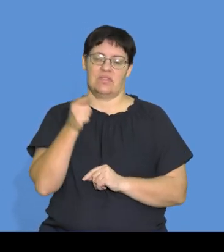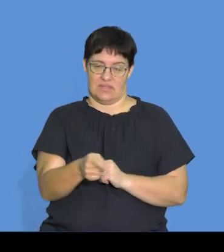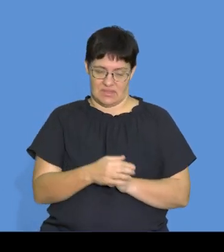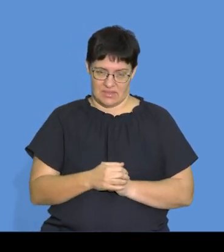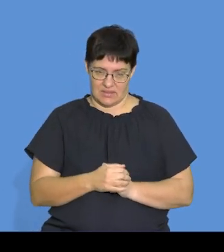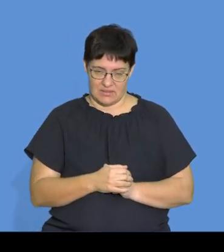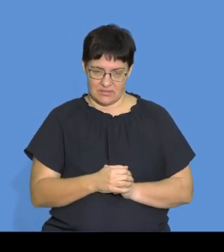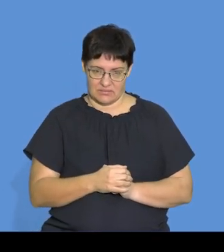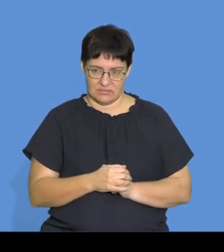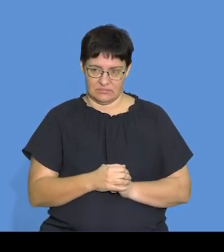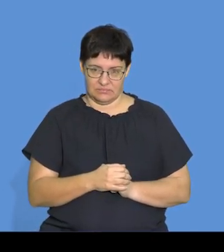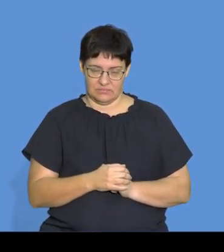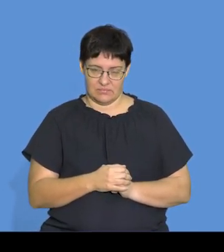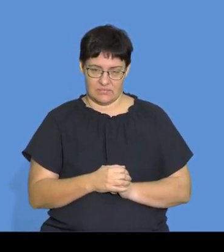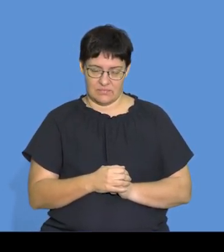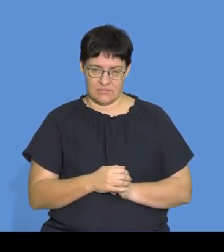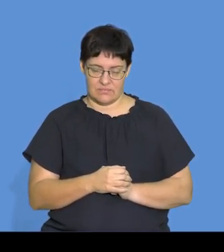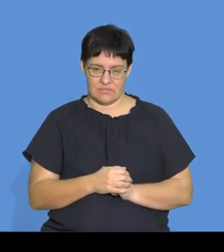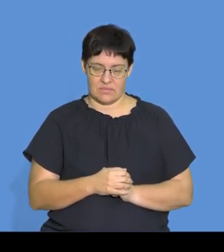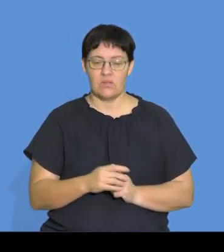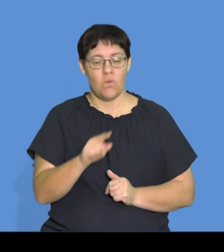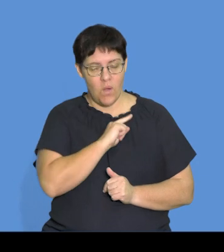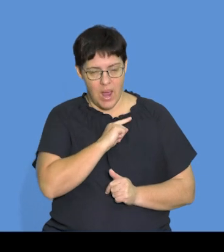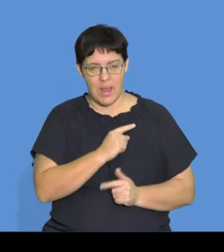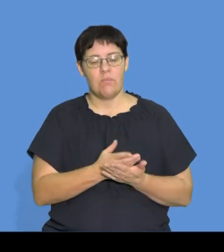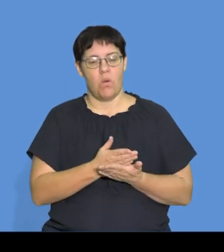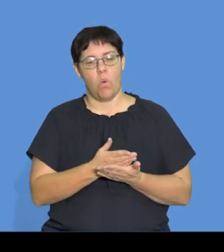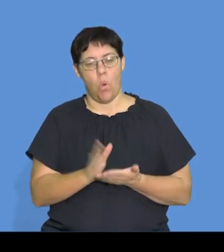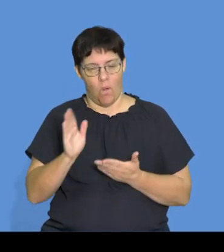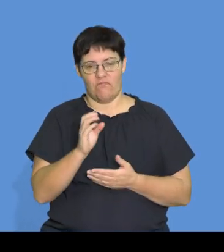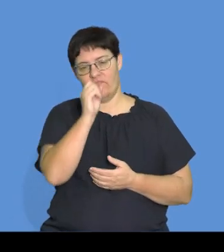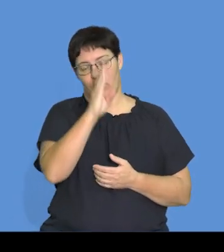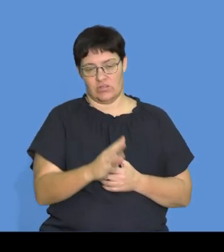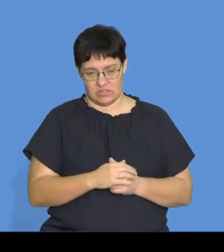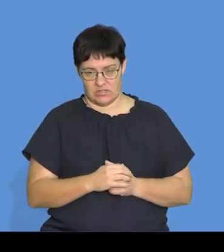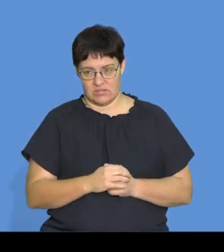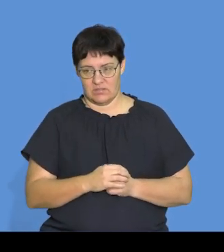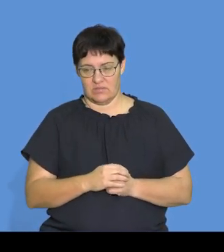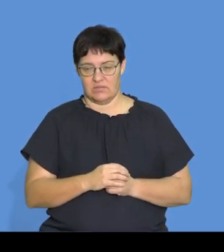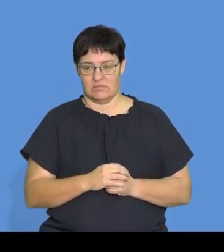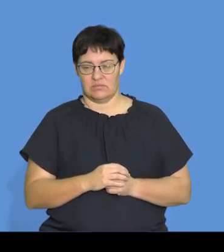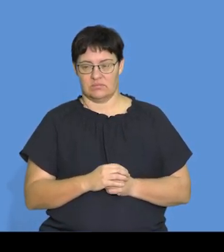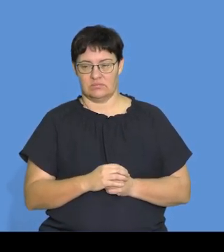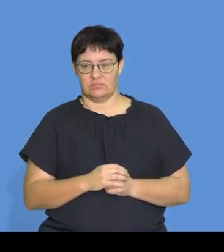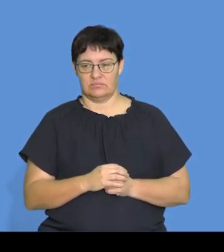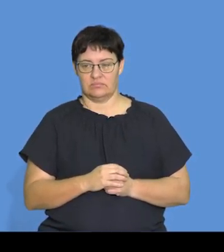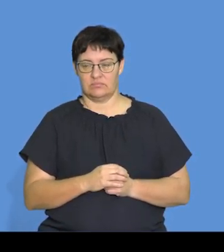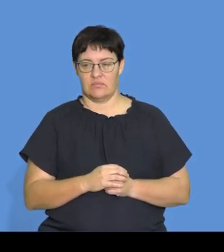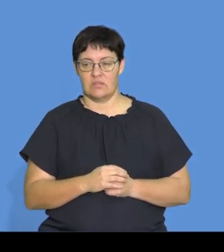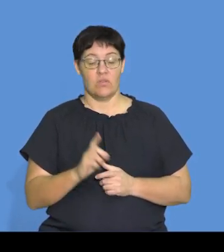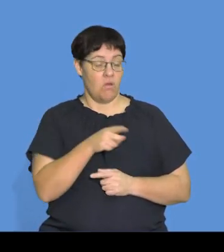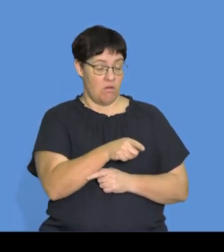the lowest common denominator in order to get rid of the fraction. So if I